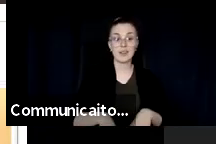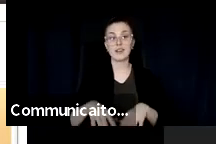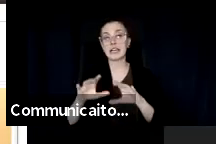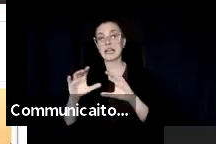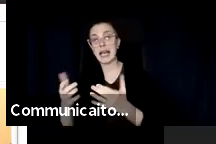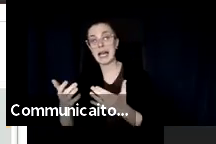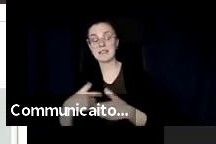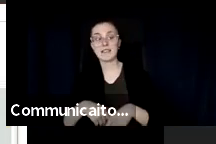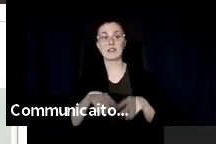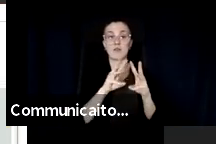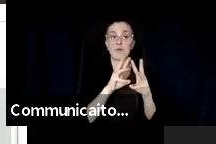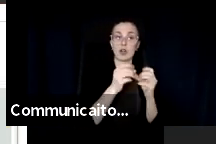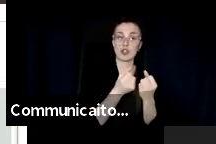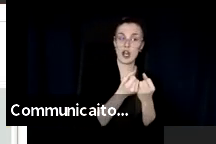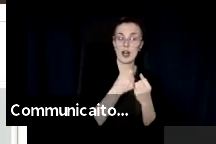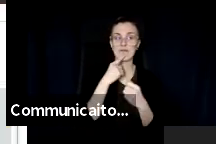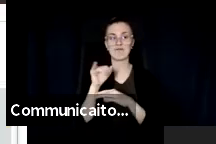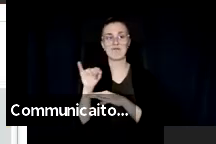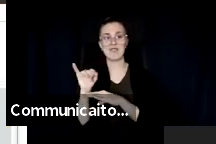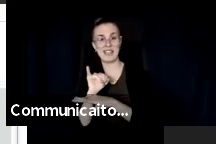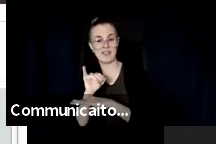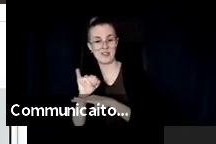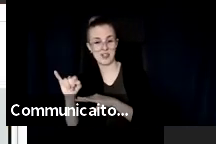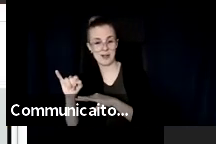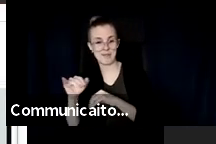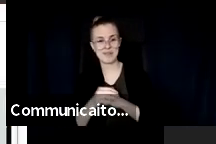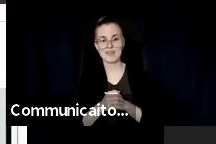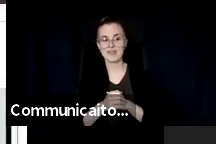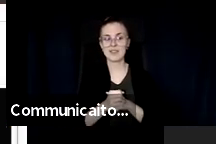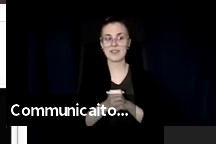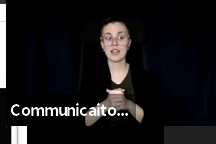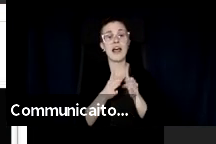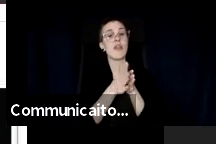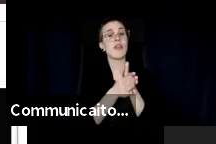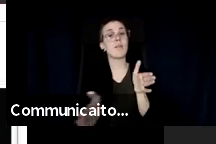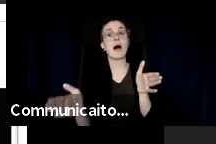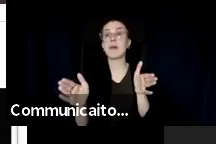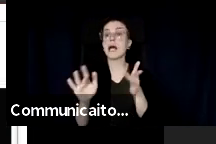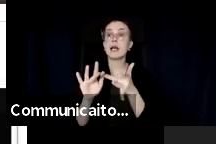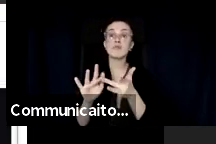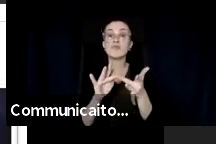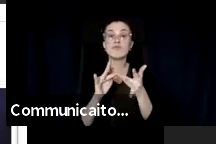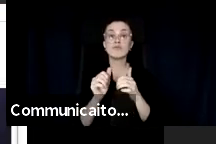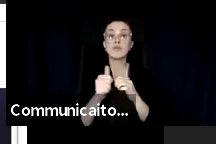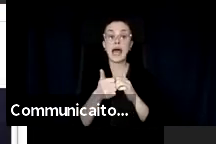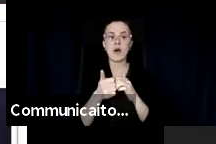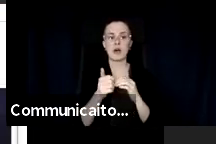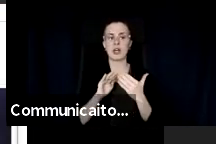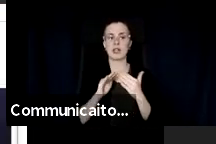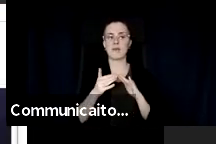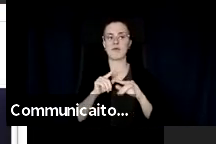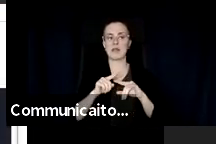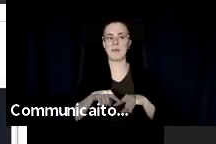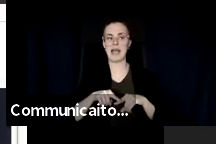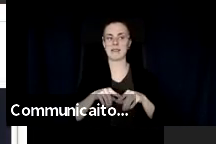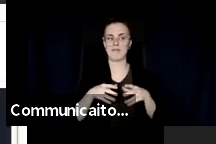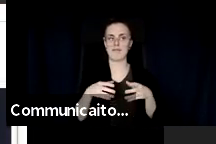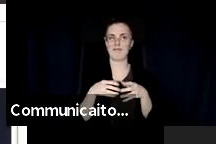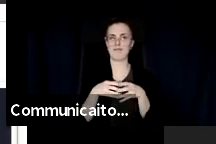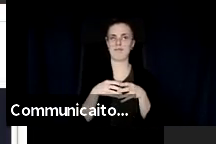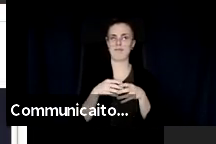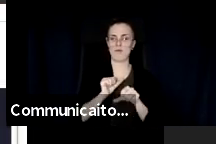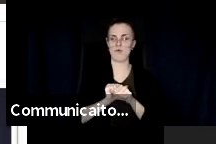and internships. We reach the public through community-based residencies and groundbreaking